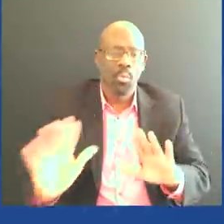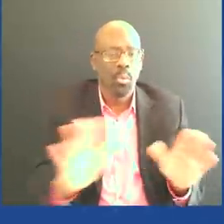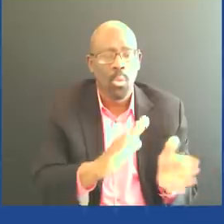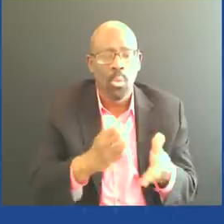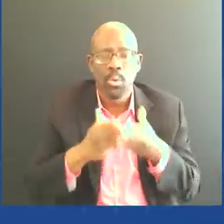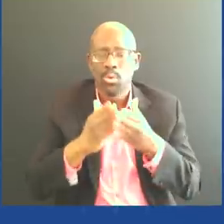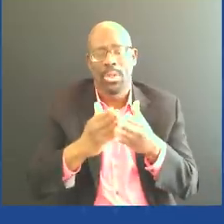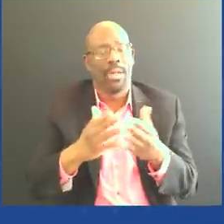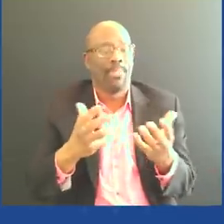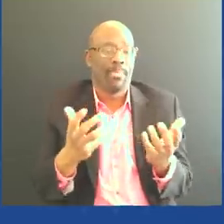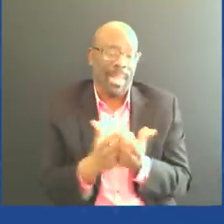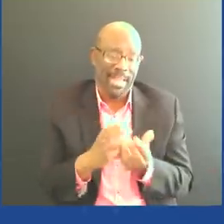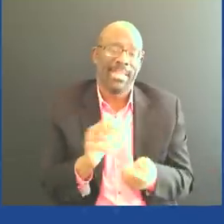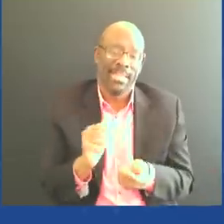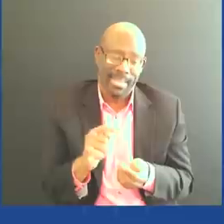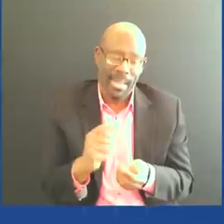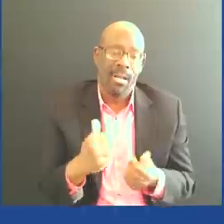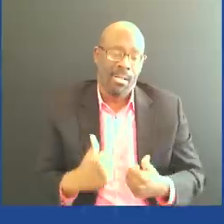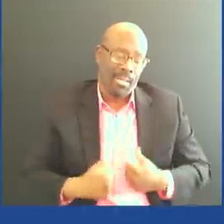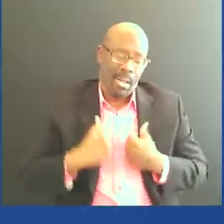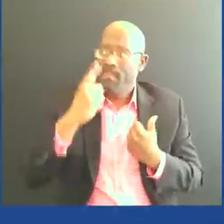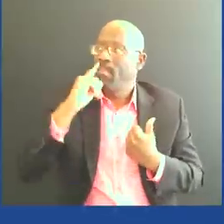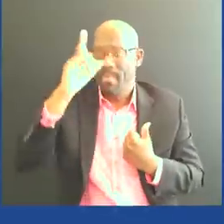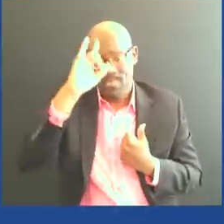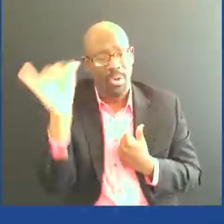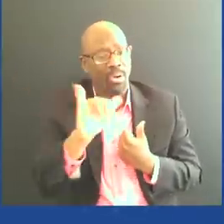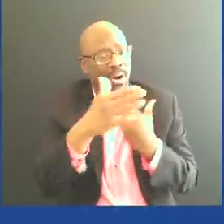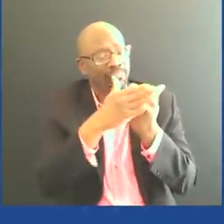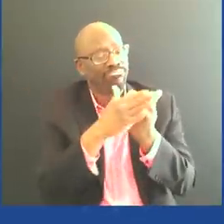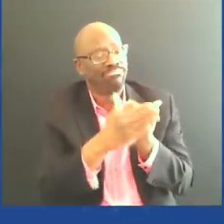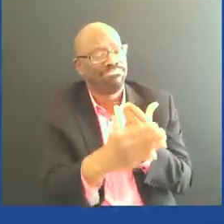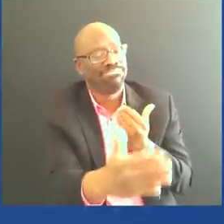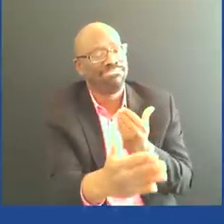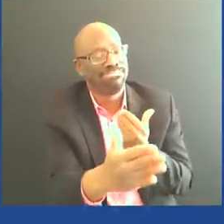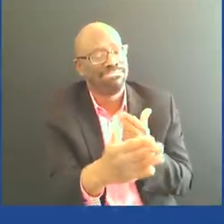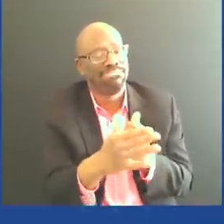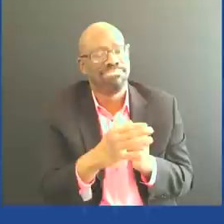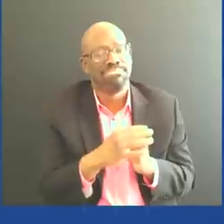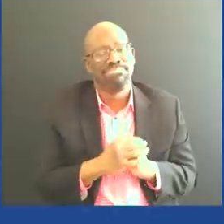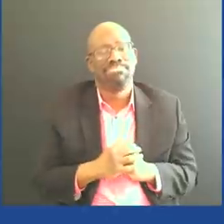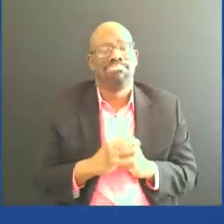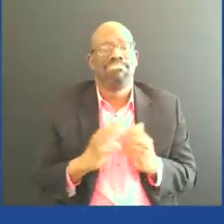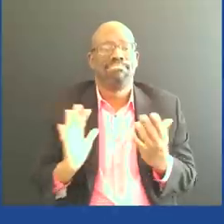life.